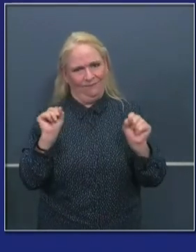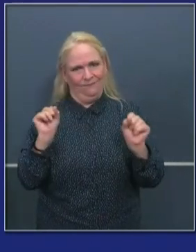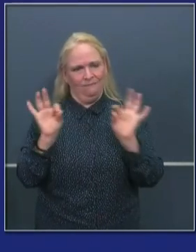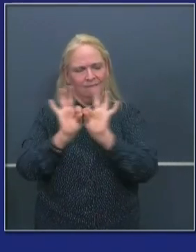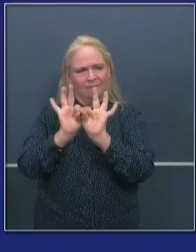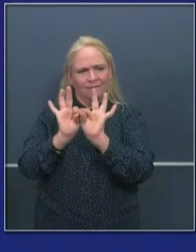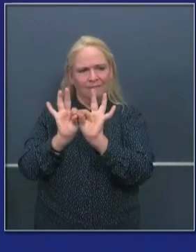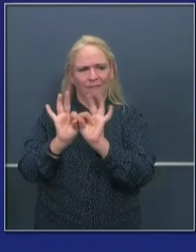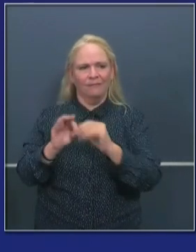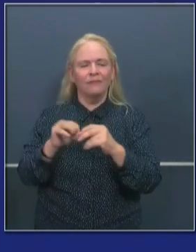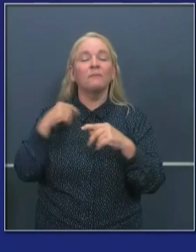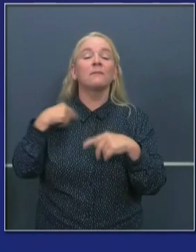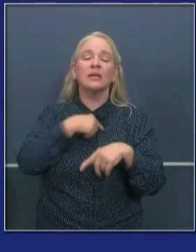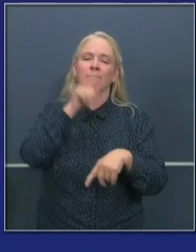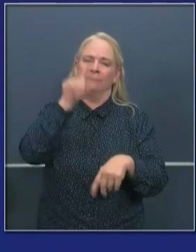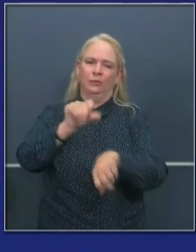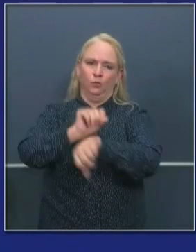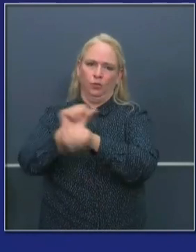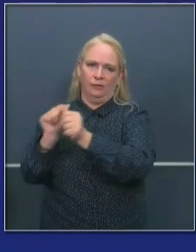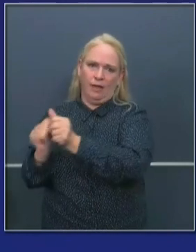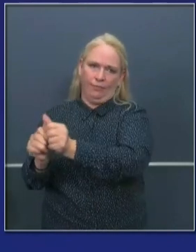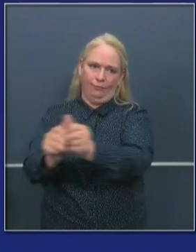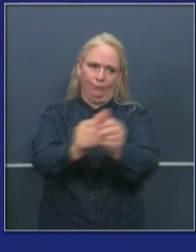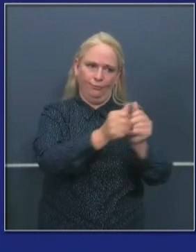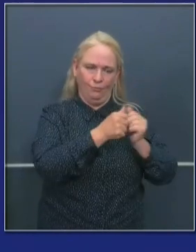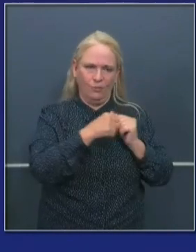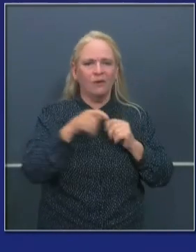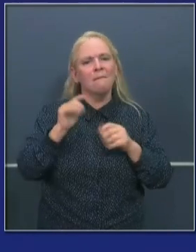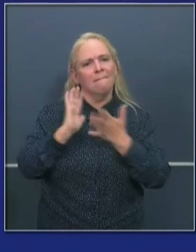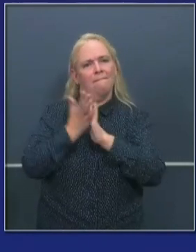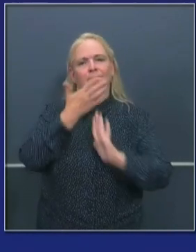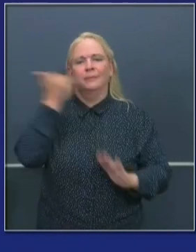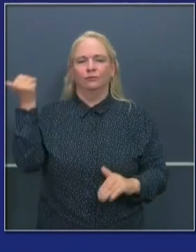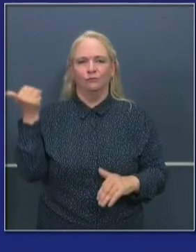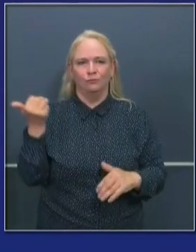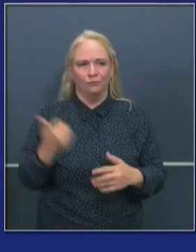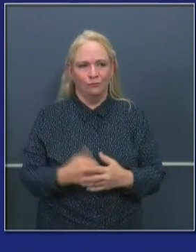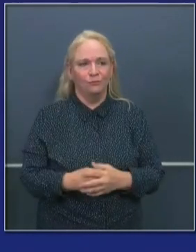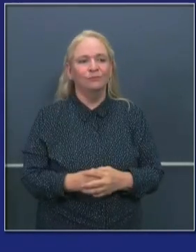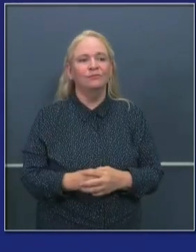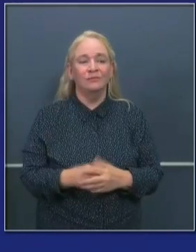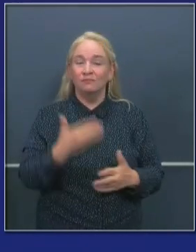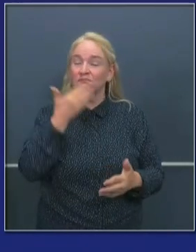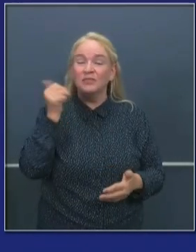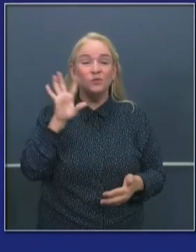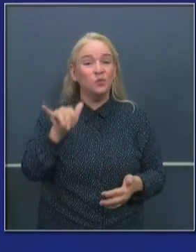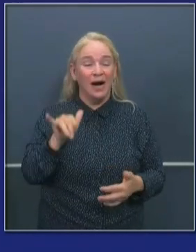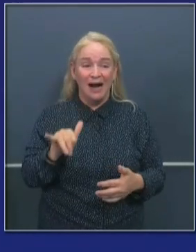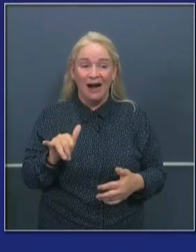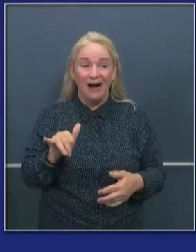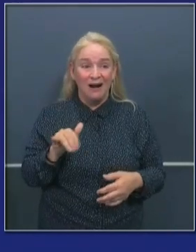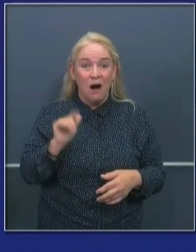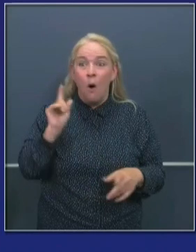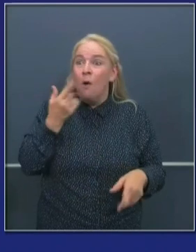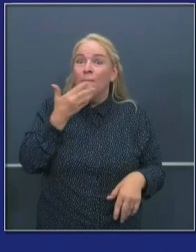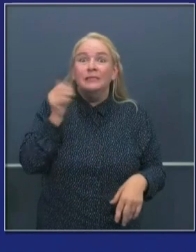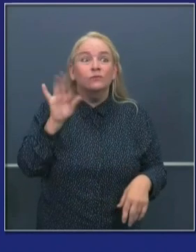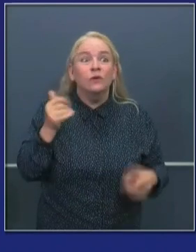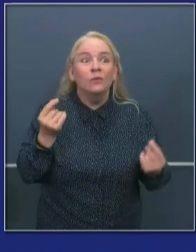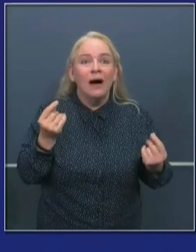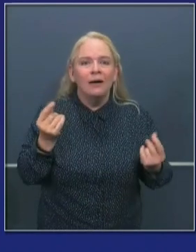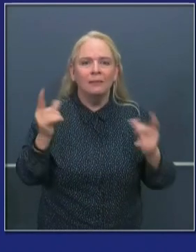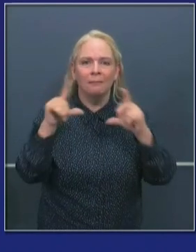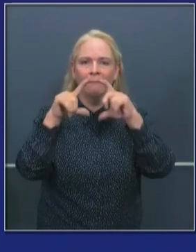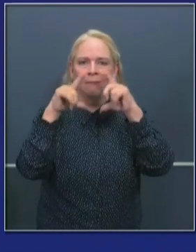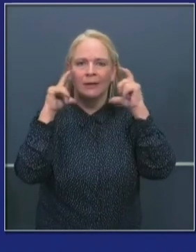disease, do more and do better. Accordingly, no important way you could do that than wearing a mask, wearing